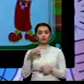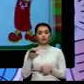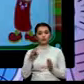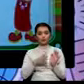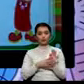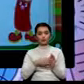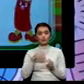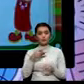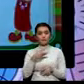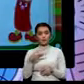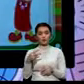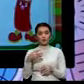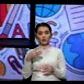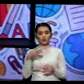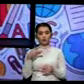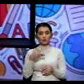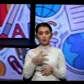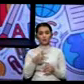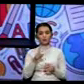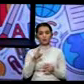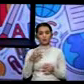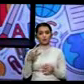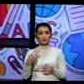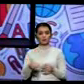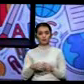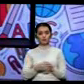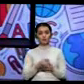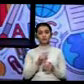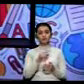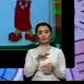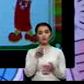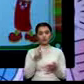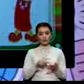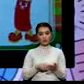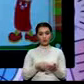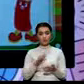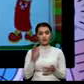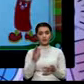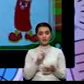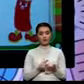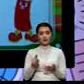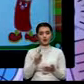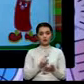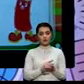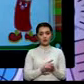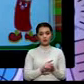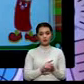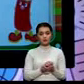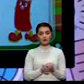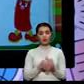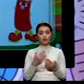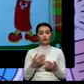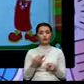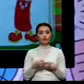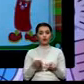barobar 3120. Bu yerda birinchi qo'shiluvchi noma'lum. Va albatta